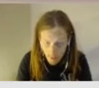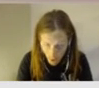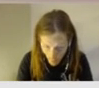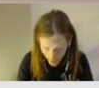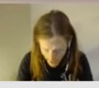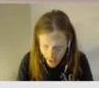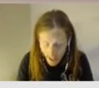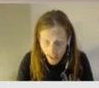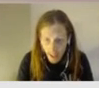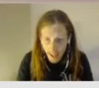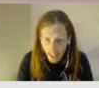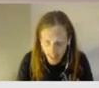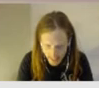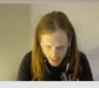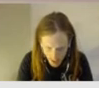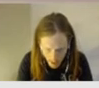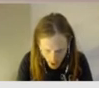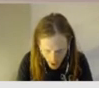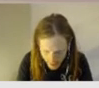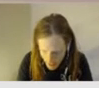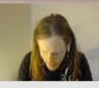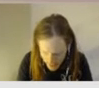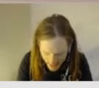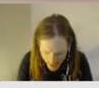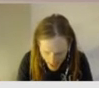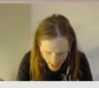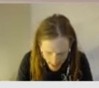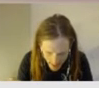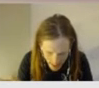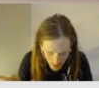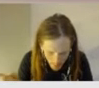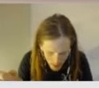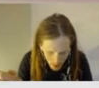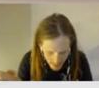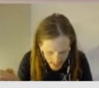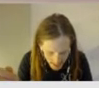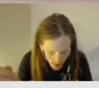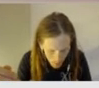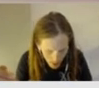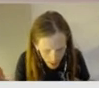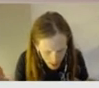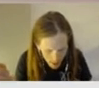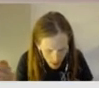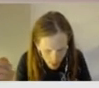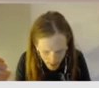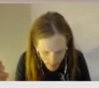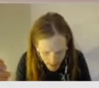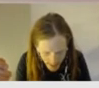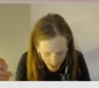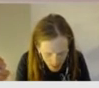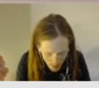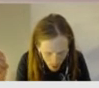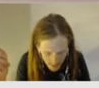with for a while now. And I think this is going to be a recurring theme because I think what I do is I see their work, I make a video about them, and